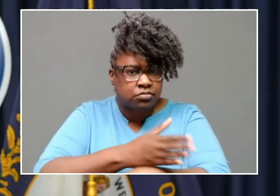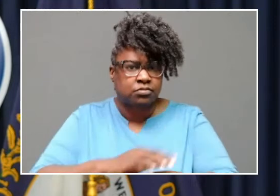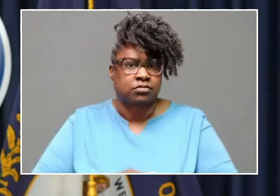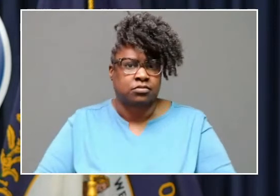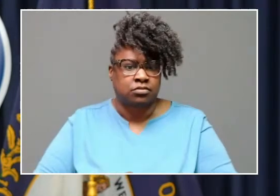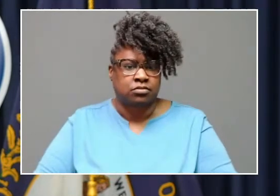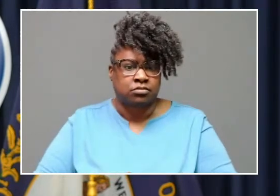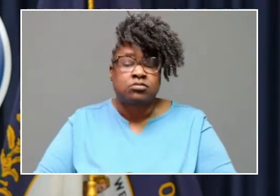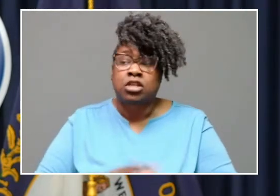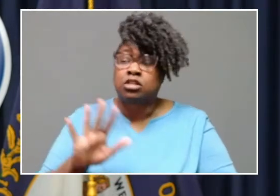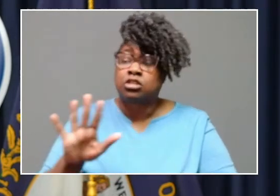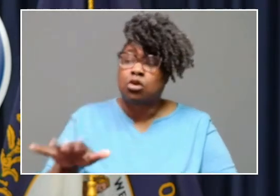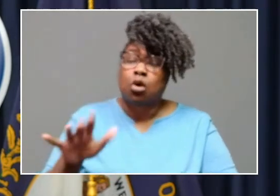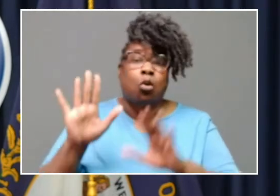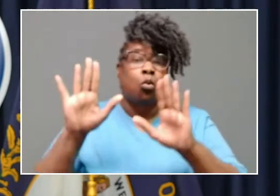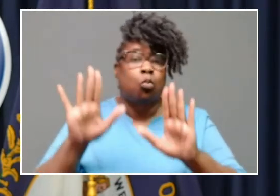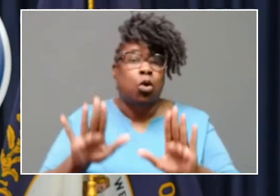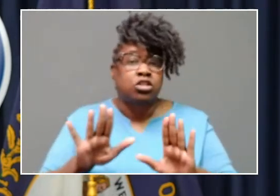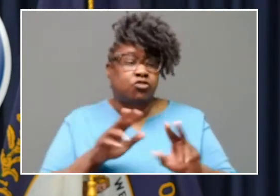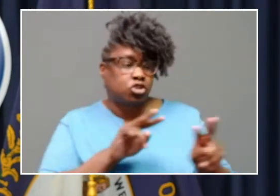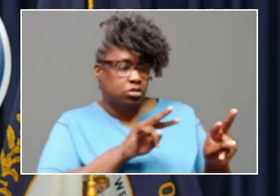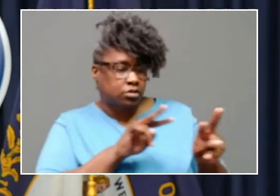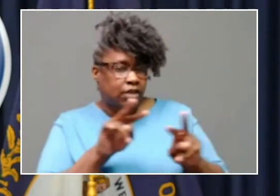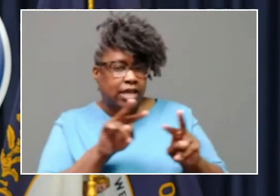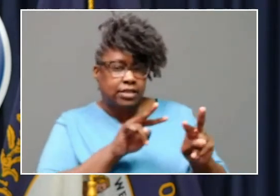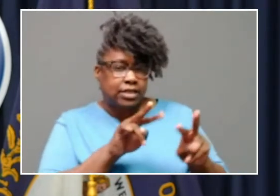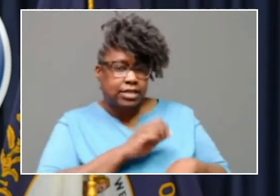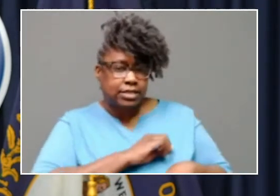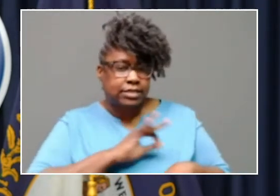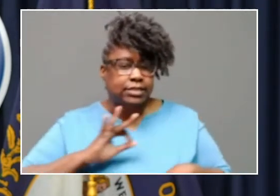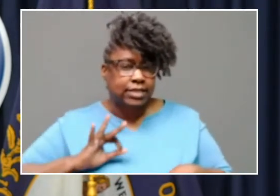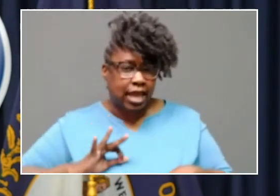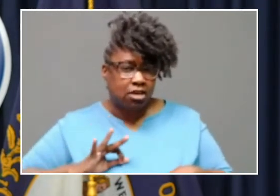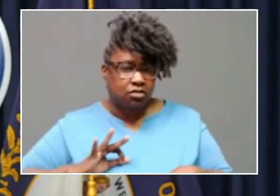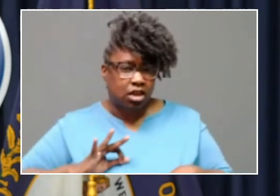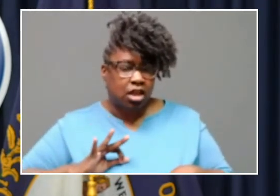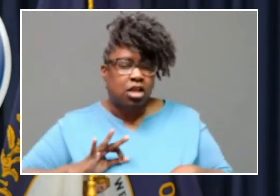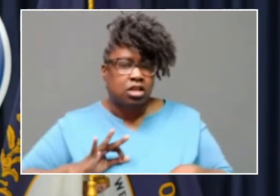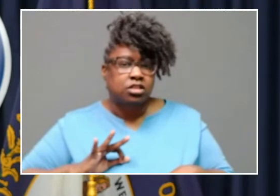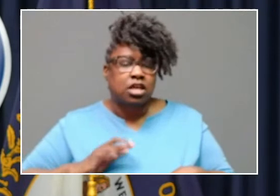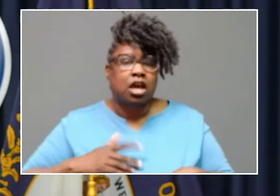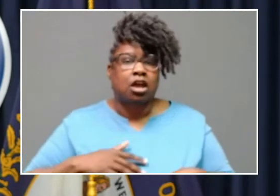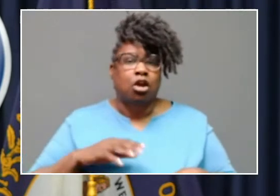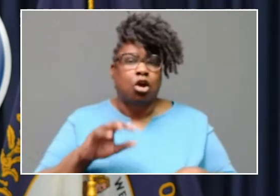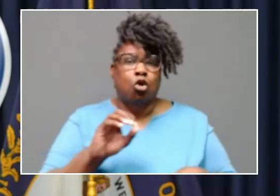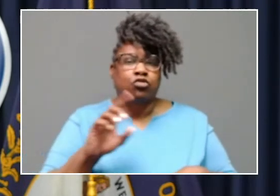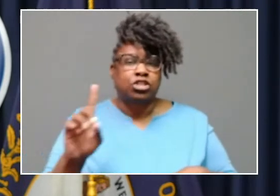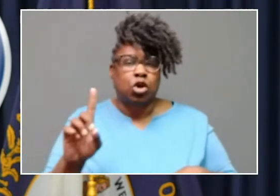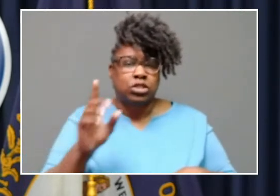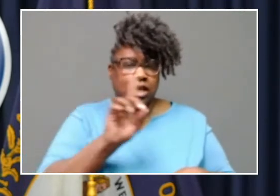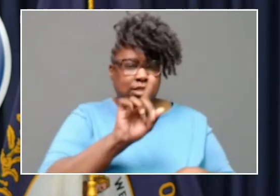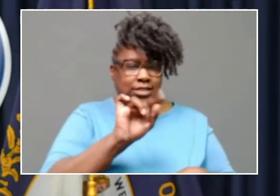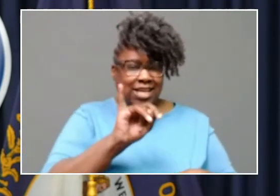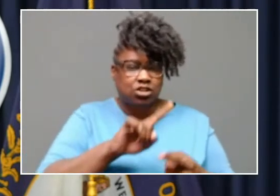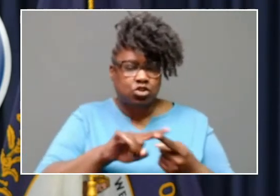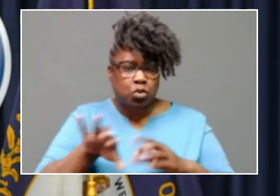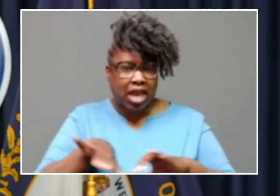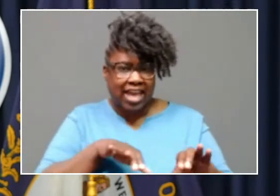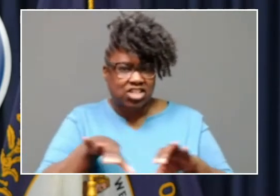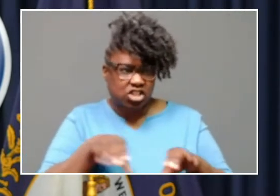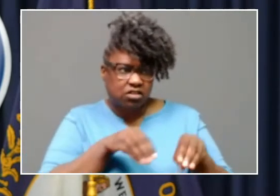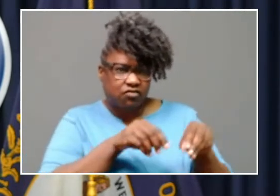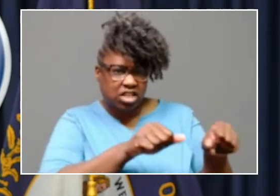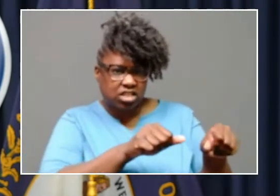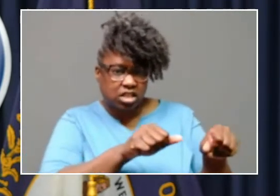wonderful surveillance and prevention staff that's funded under the Overdose Data to Action, we're really optimistic about this finding.